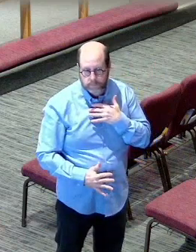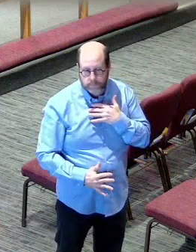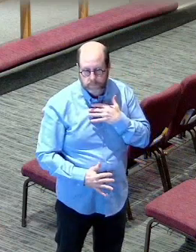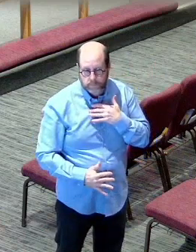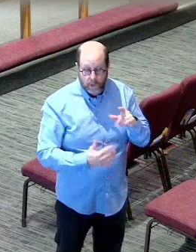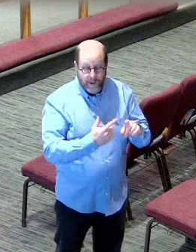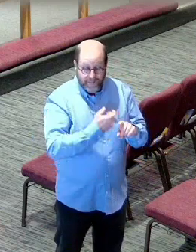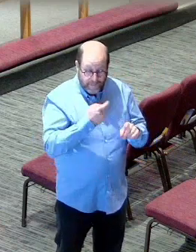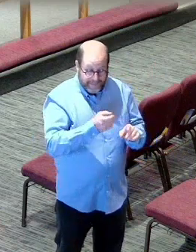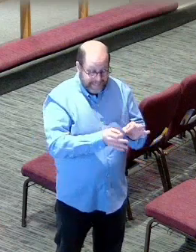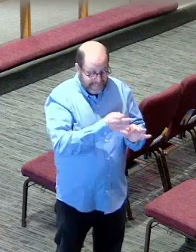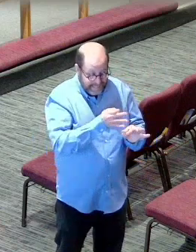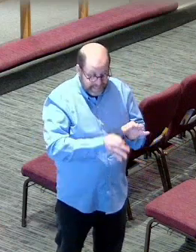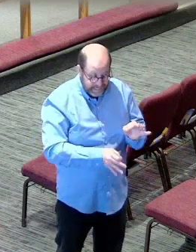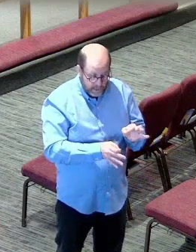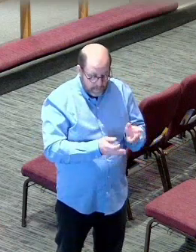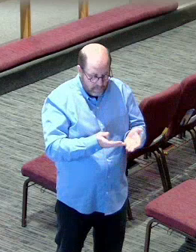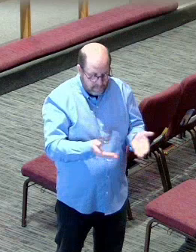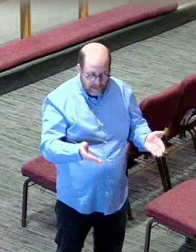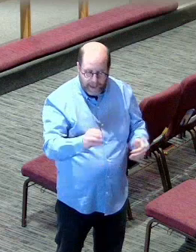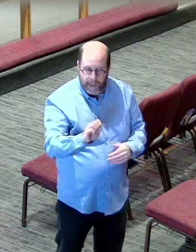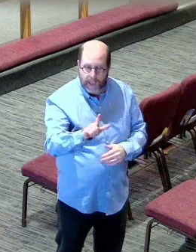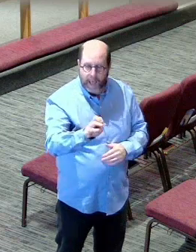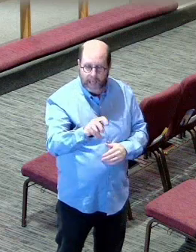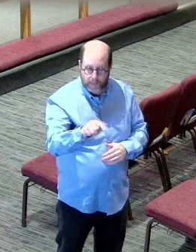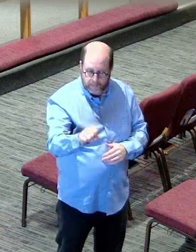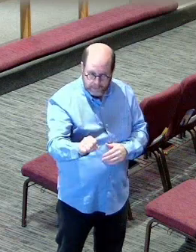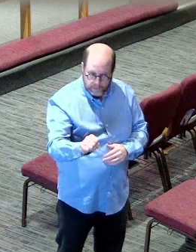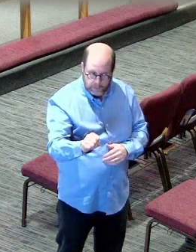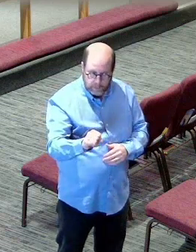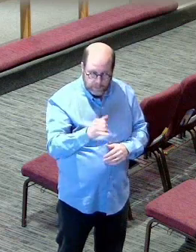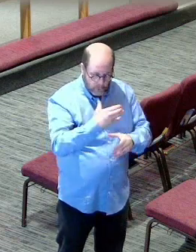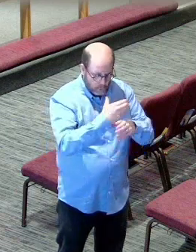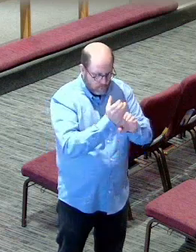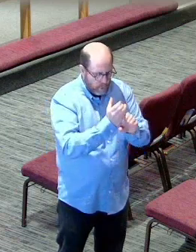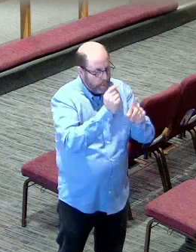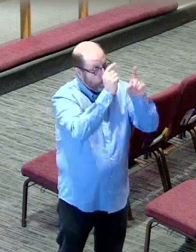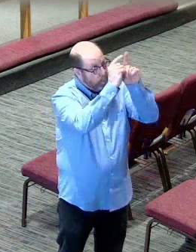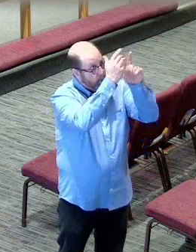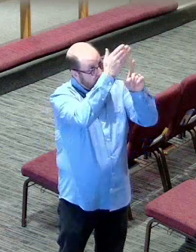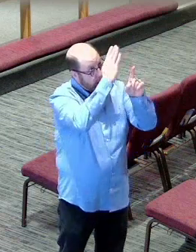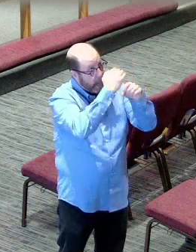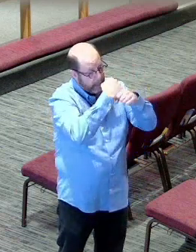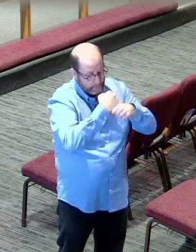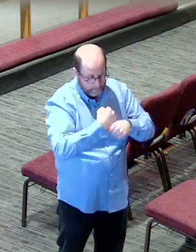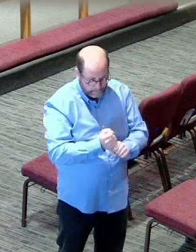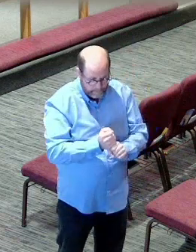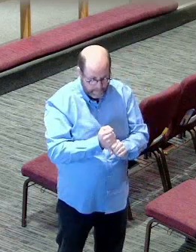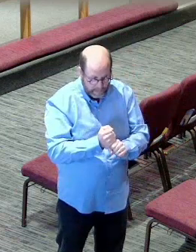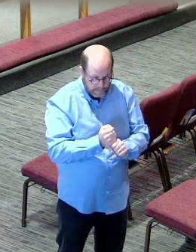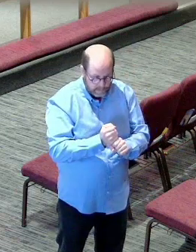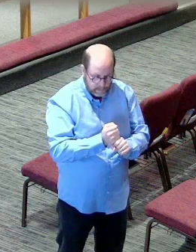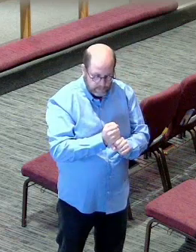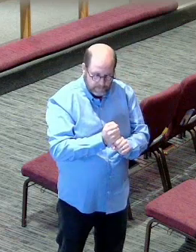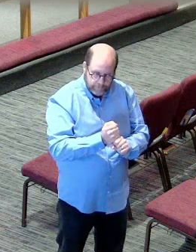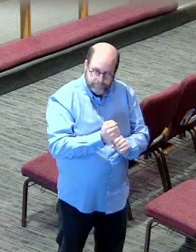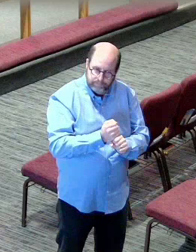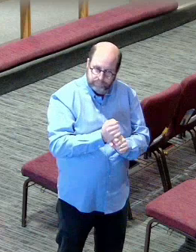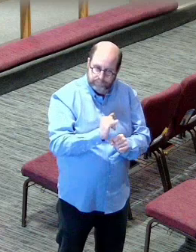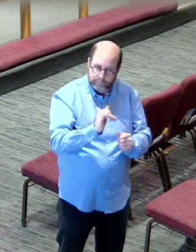Out of these simple earthly elements, the creative word of God makes a medicine